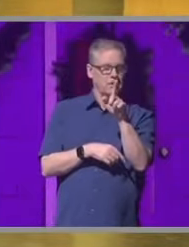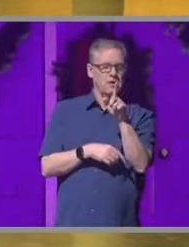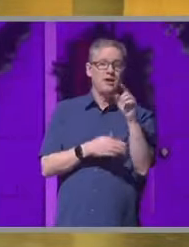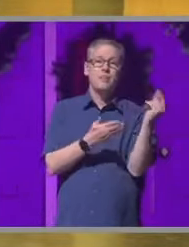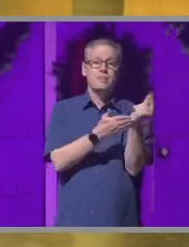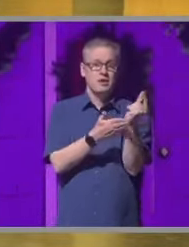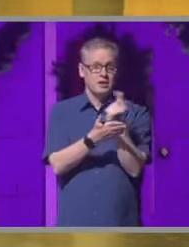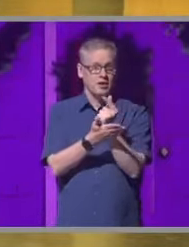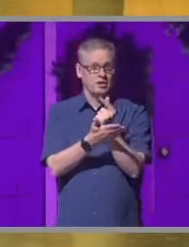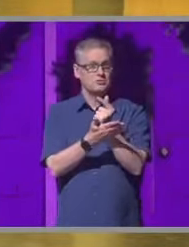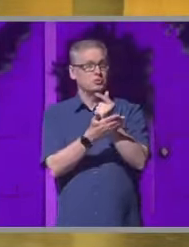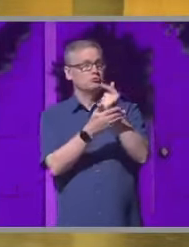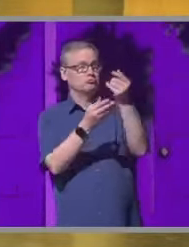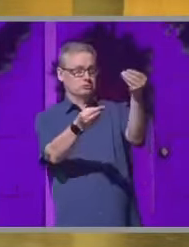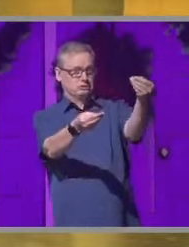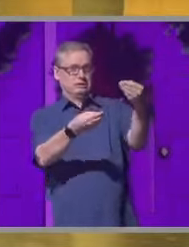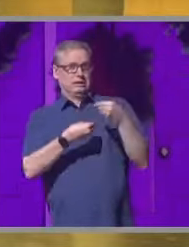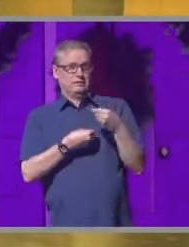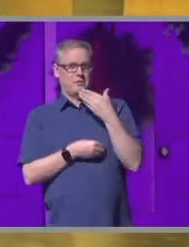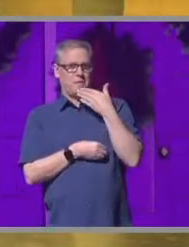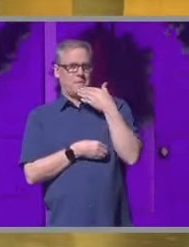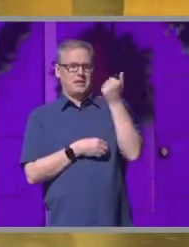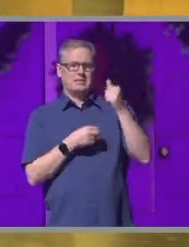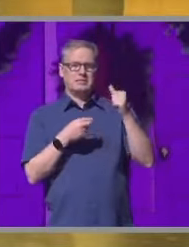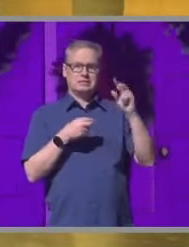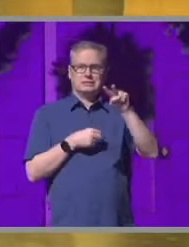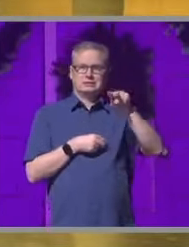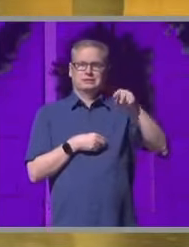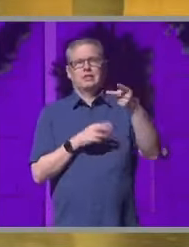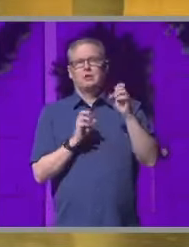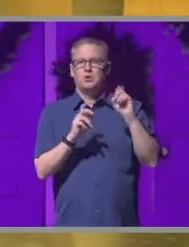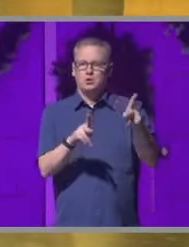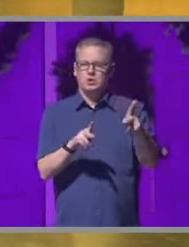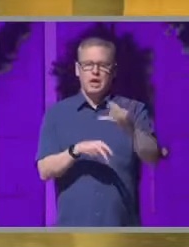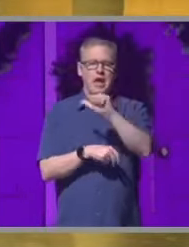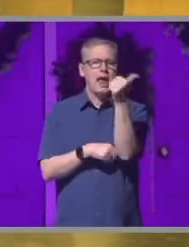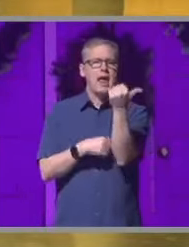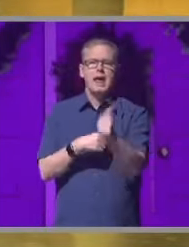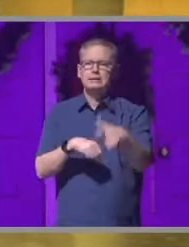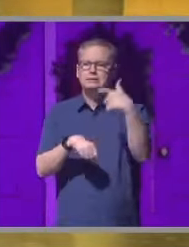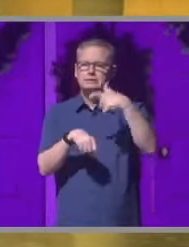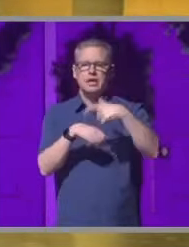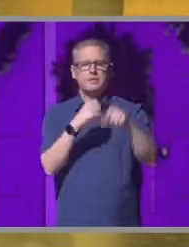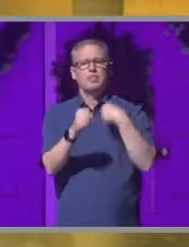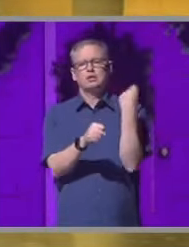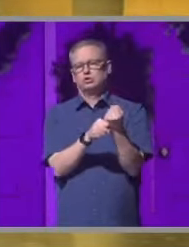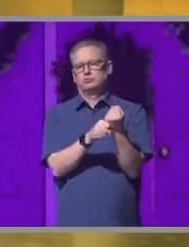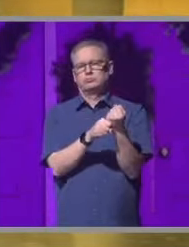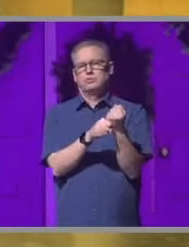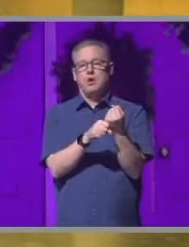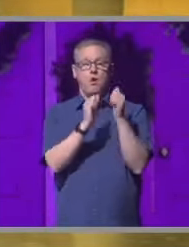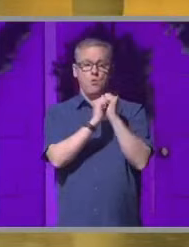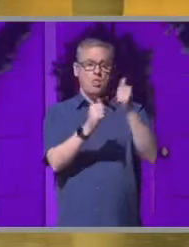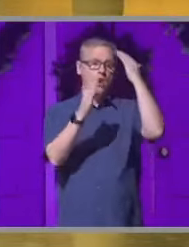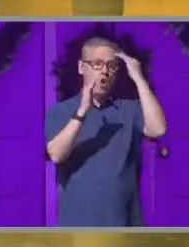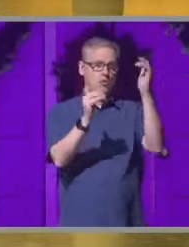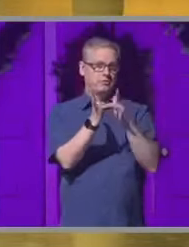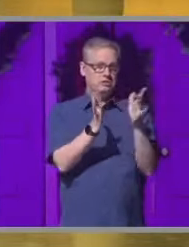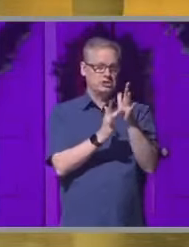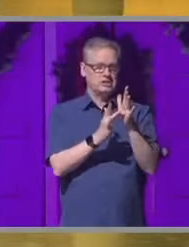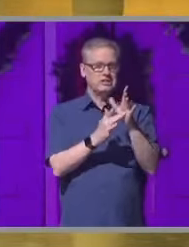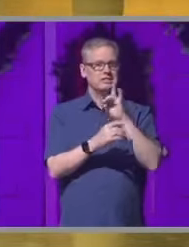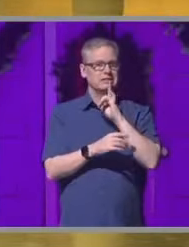gospel offers us the best second chance any time of the year? And with the hope of Jesus comes